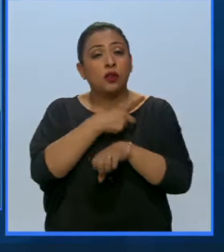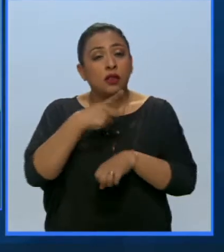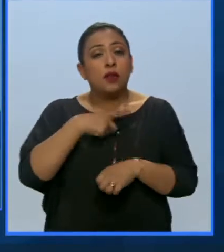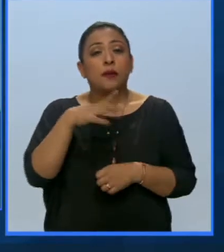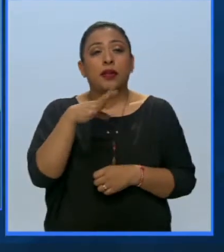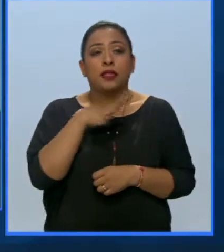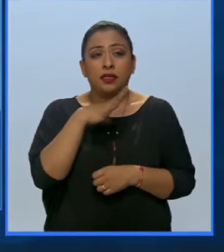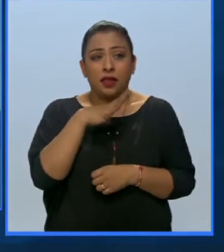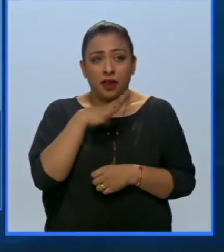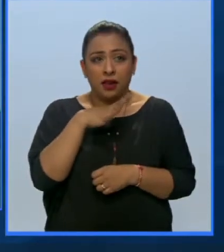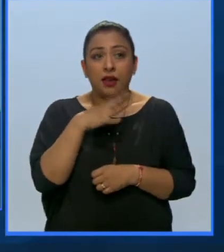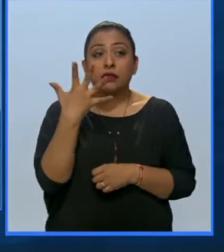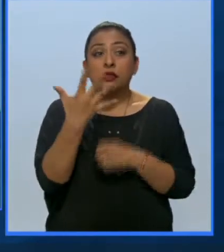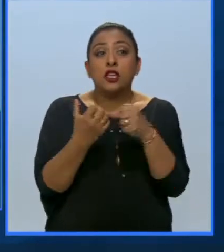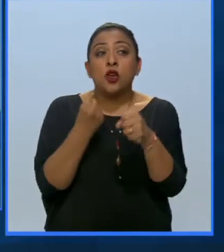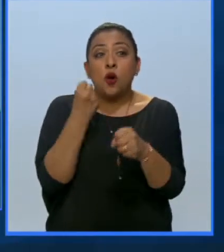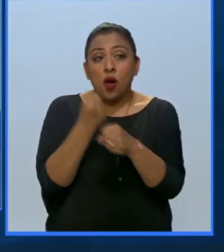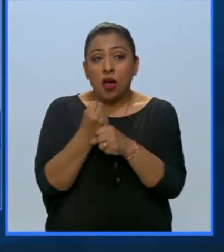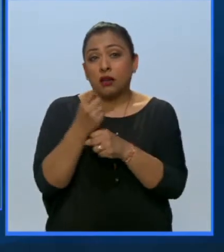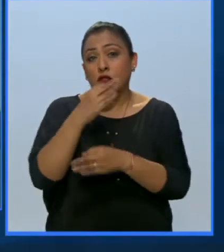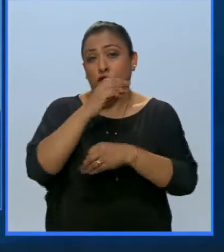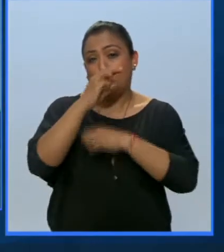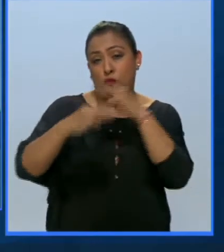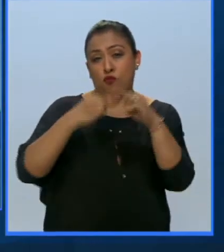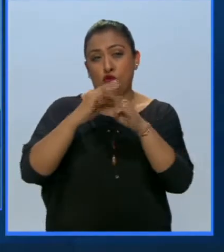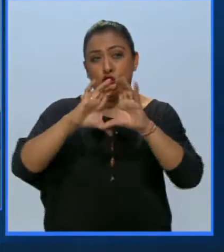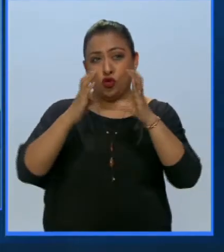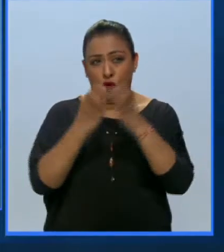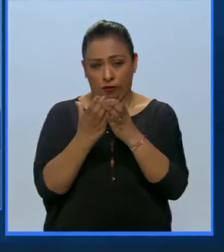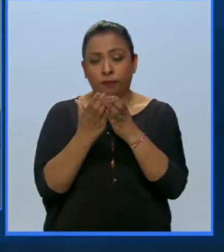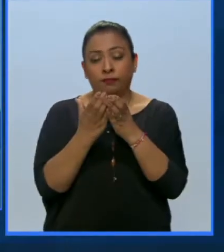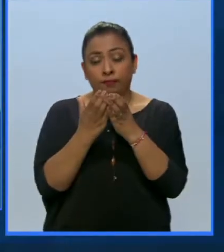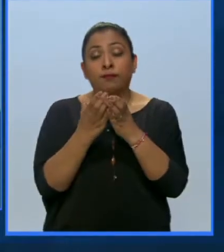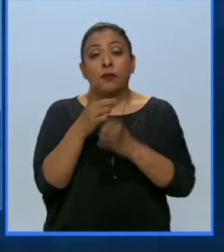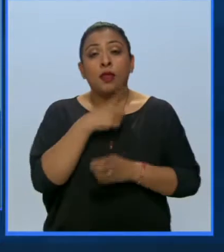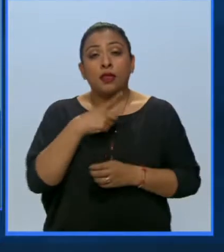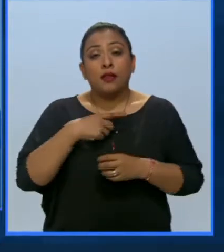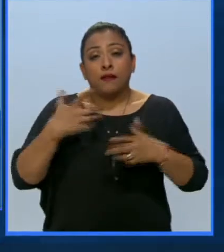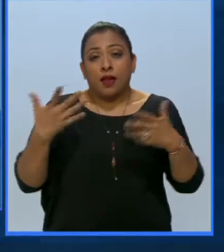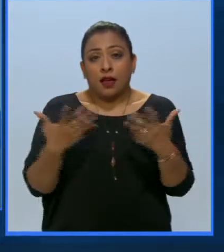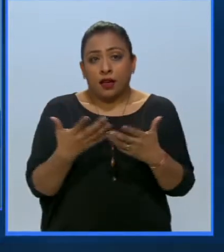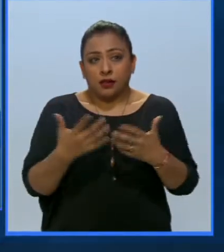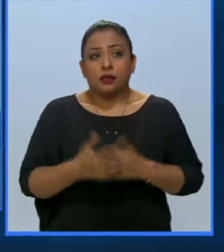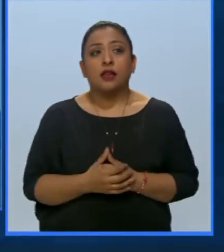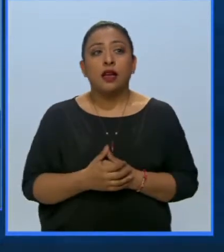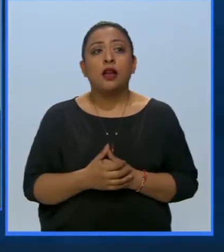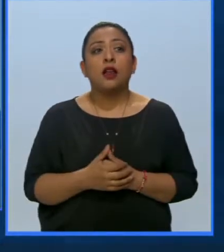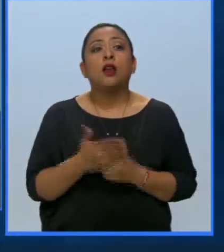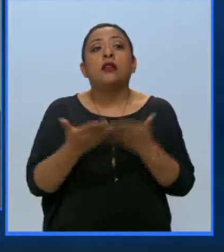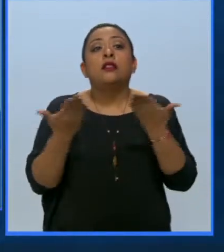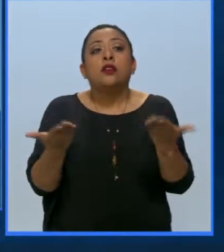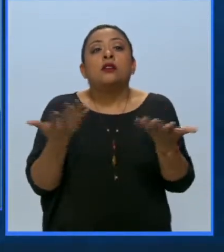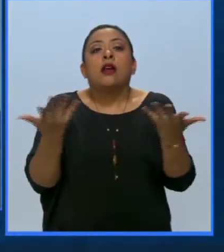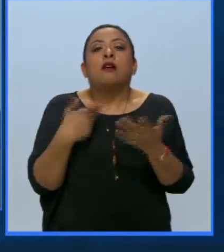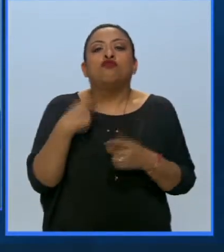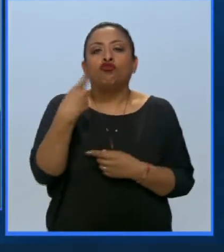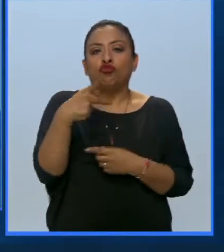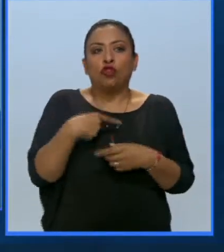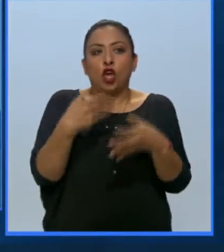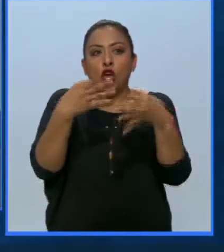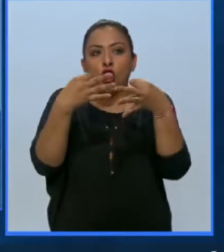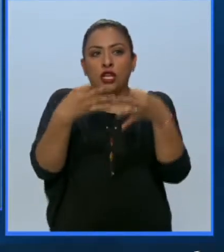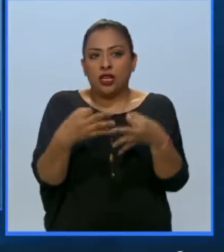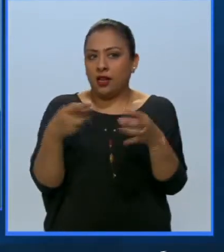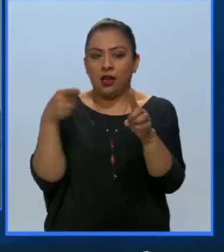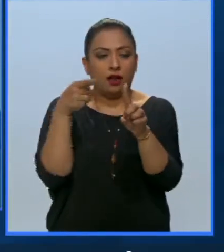to come up for renewal every 5 years and everyone has to opt in. So that's undermines the whole